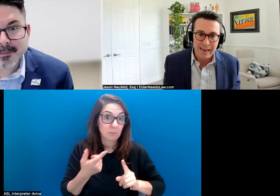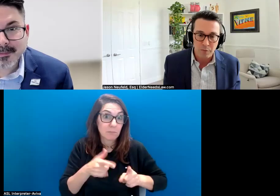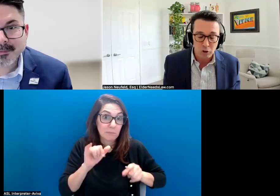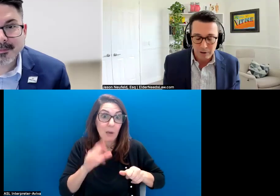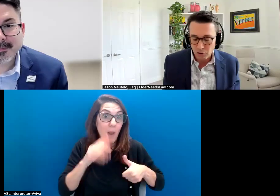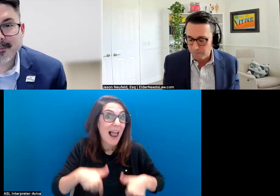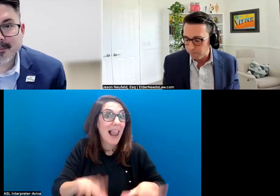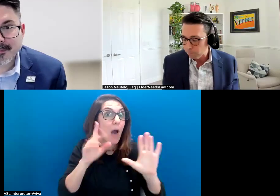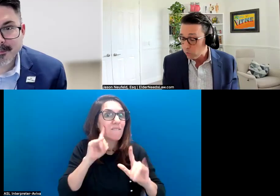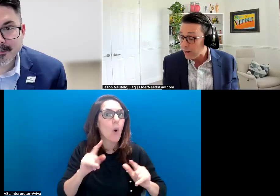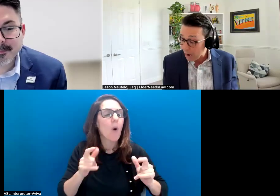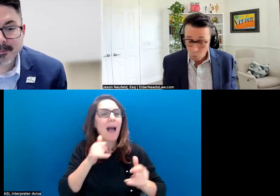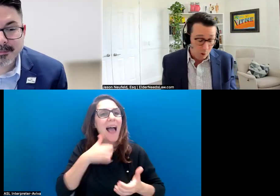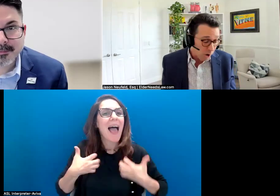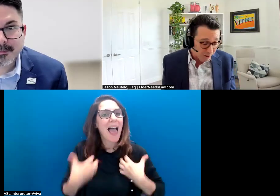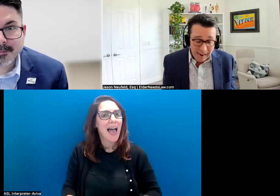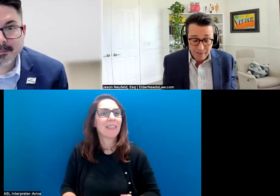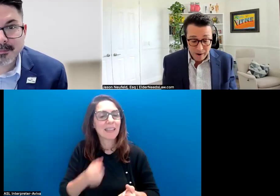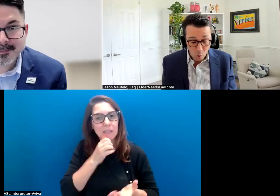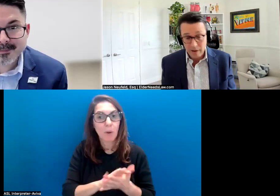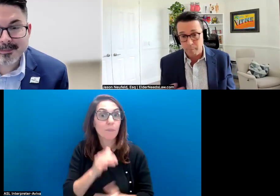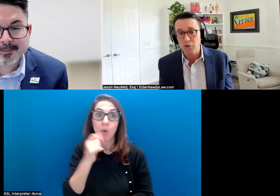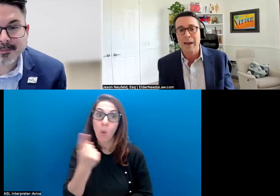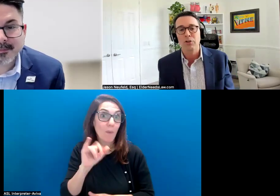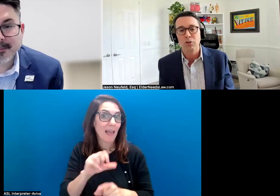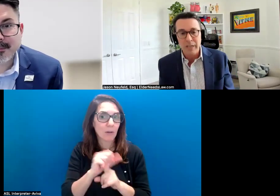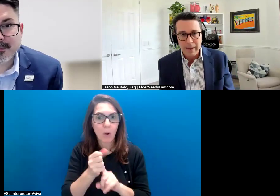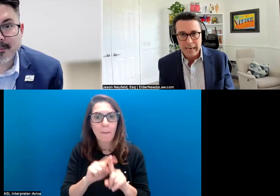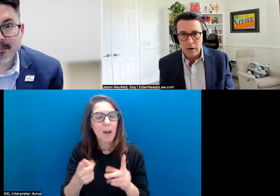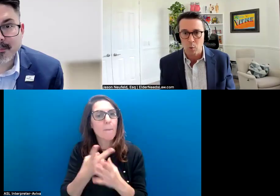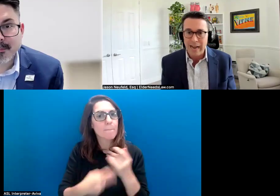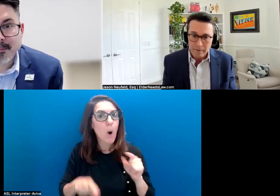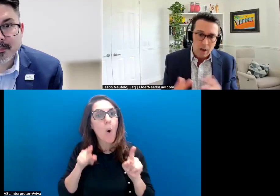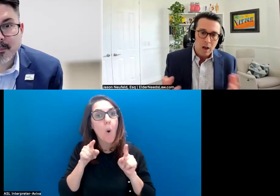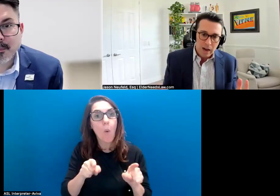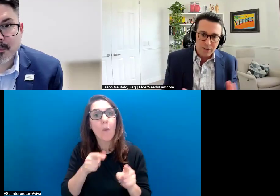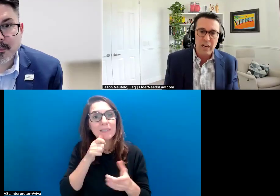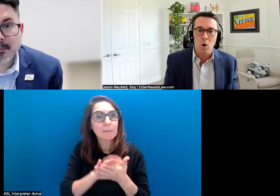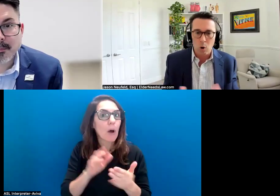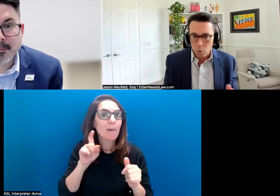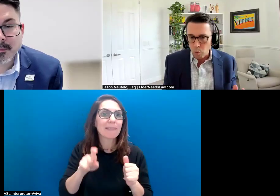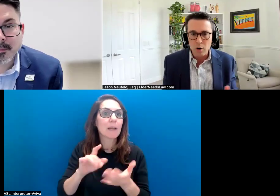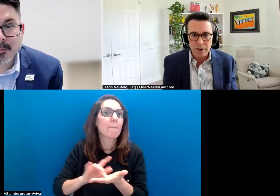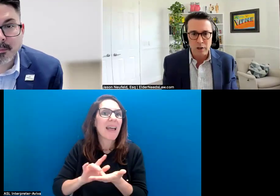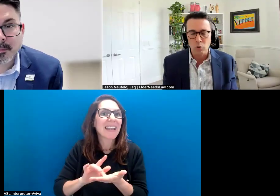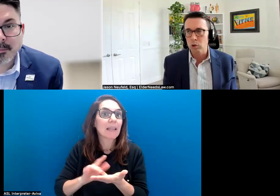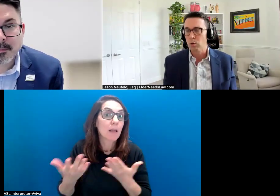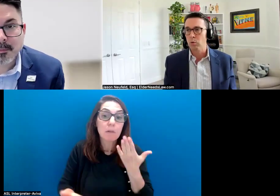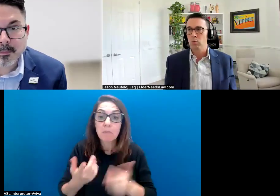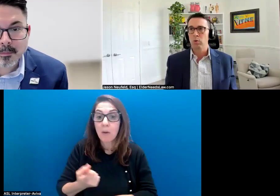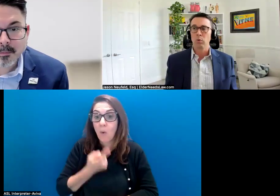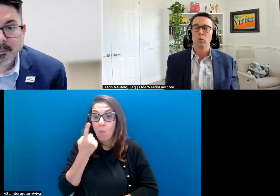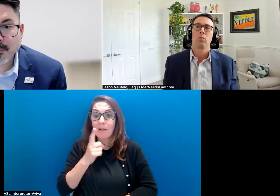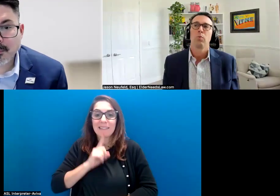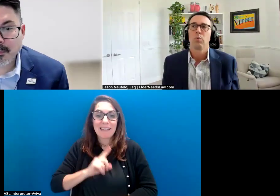over to the healthy spouse. Now, we don't always have that, or we have both spouses who need Medicaid, or we have a single or widowed individual